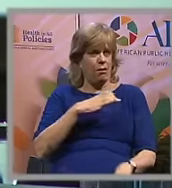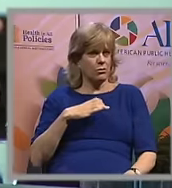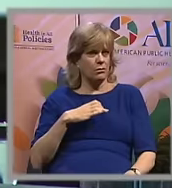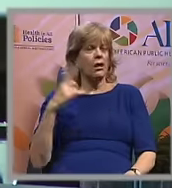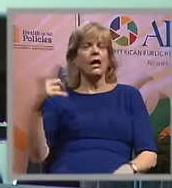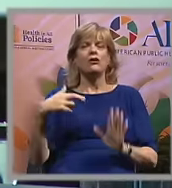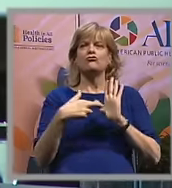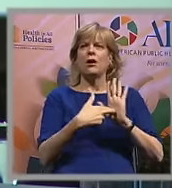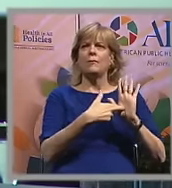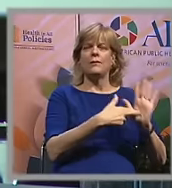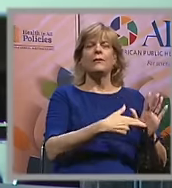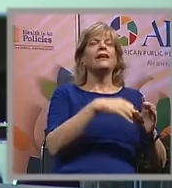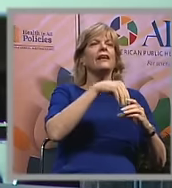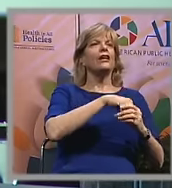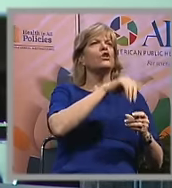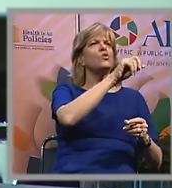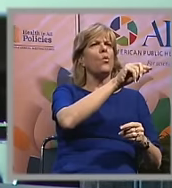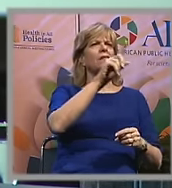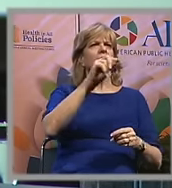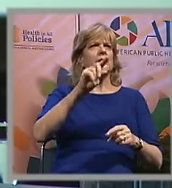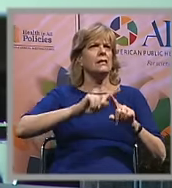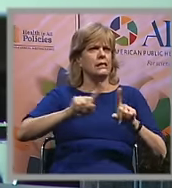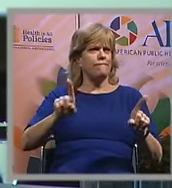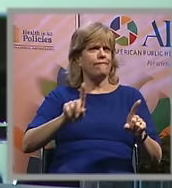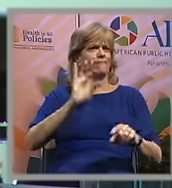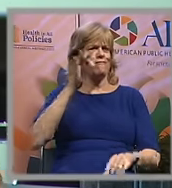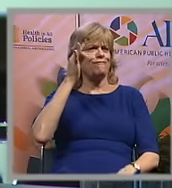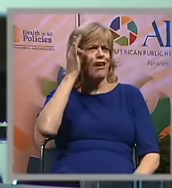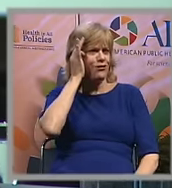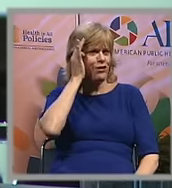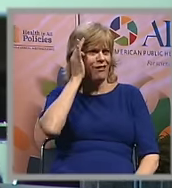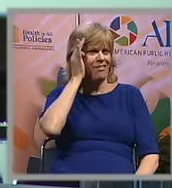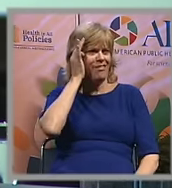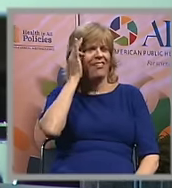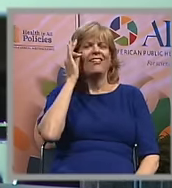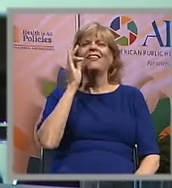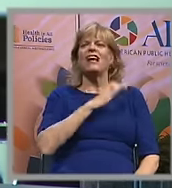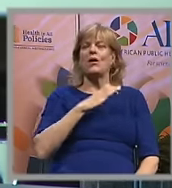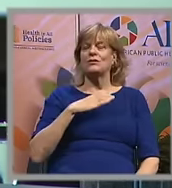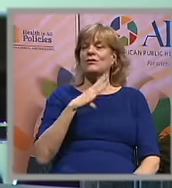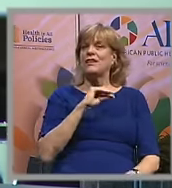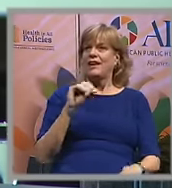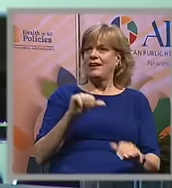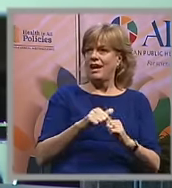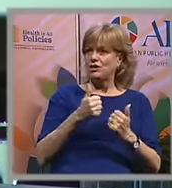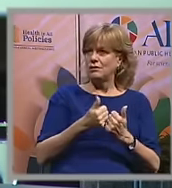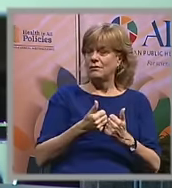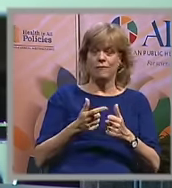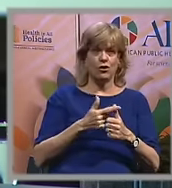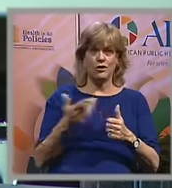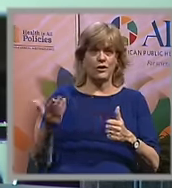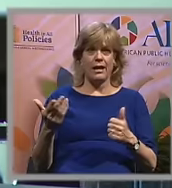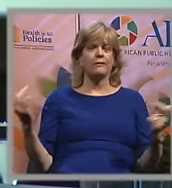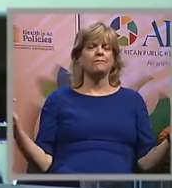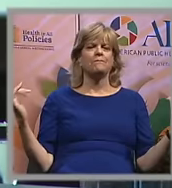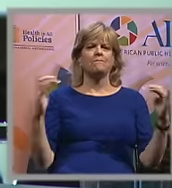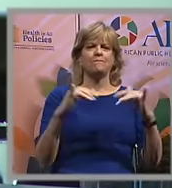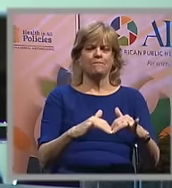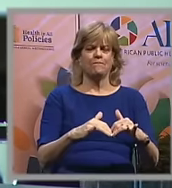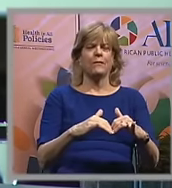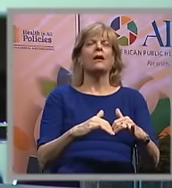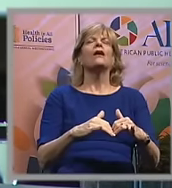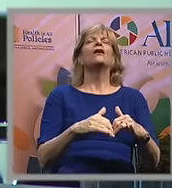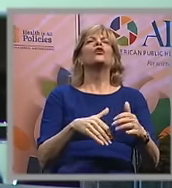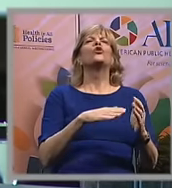representatives of 20 federal departments and agencies. And one of the first things the council did was to come together and create the National